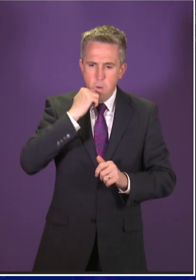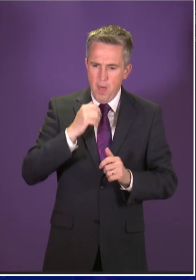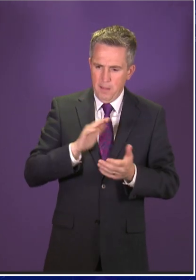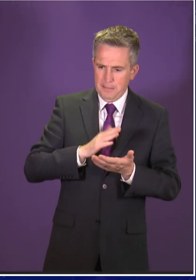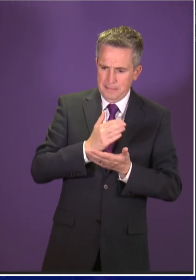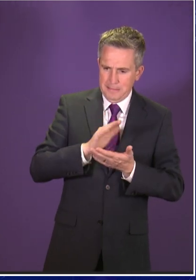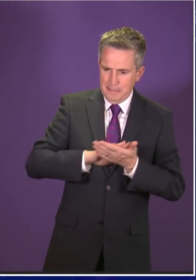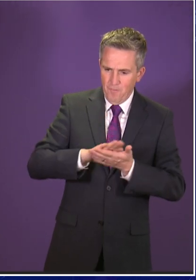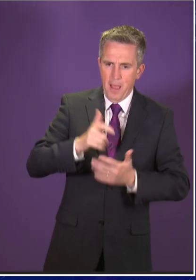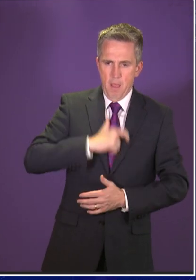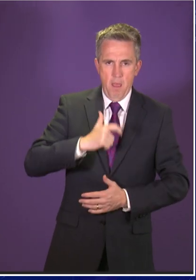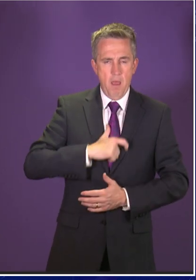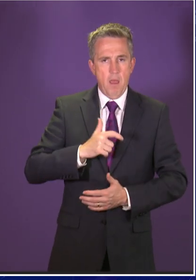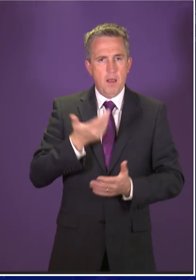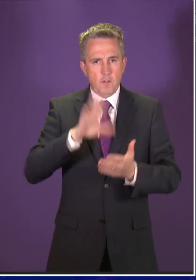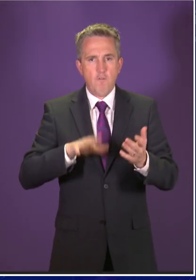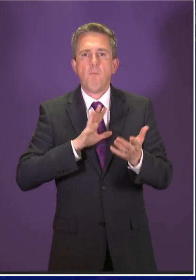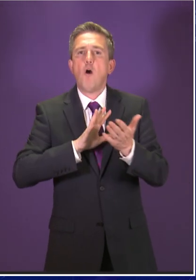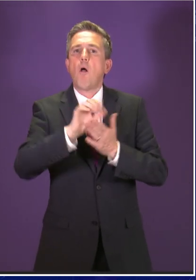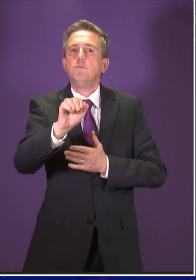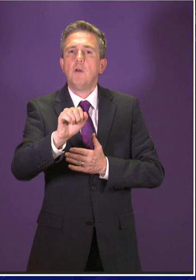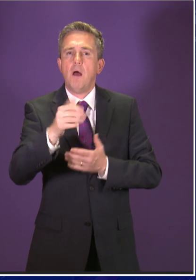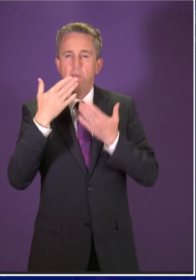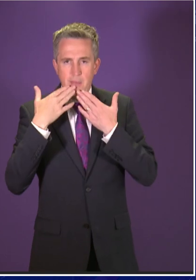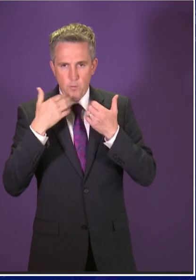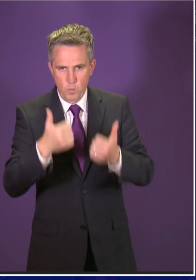human, is the reaction that comes from culture. Thank you very much.